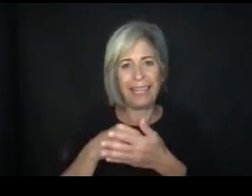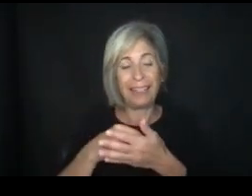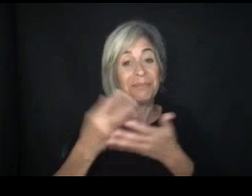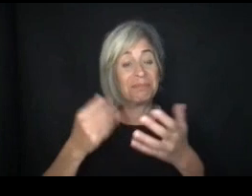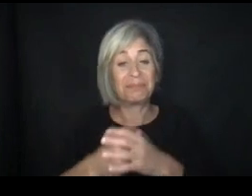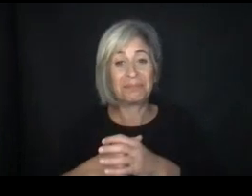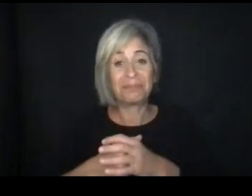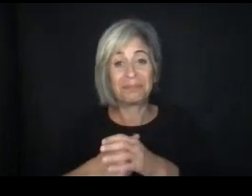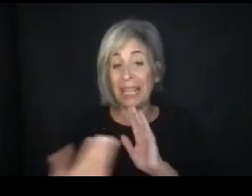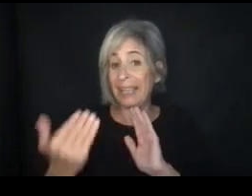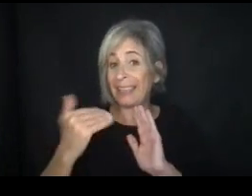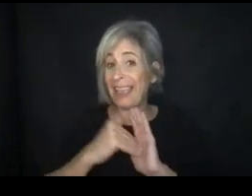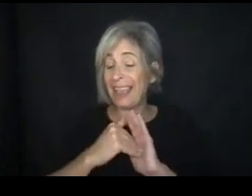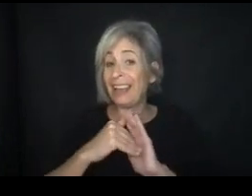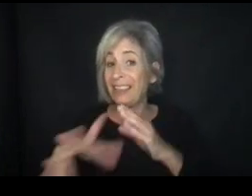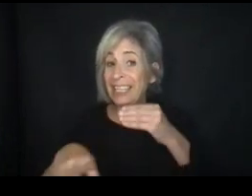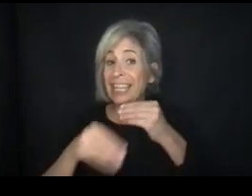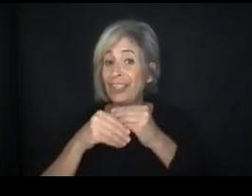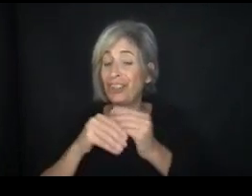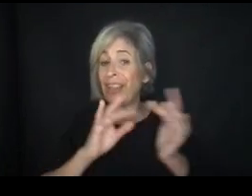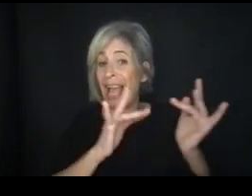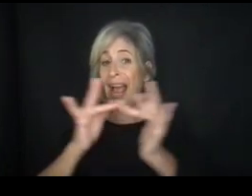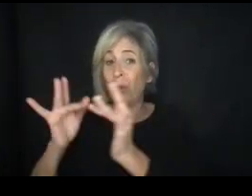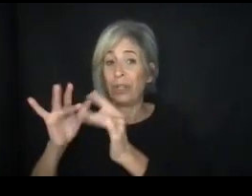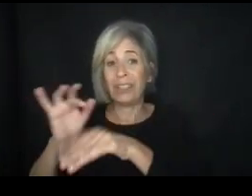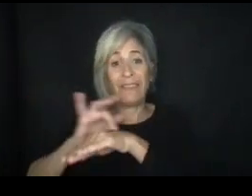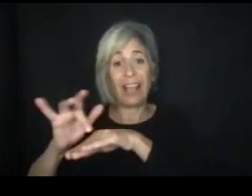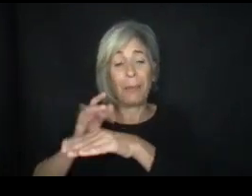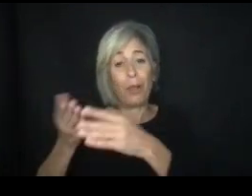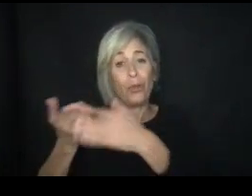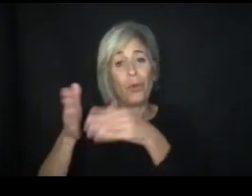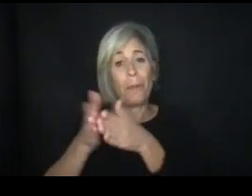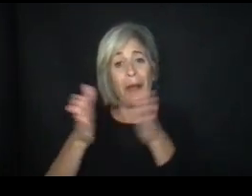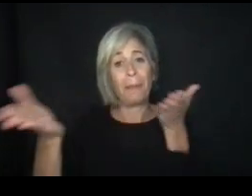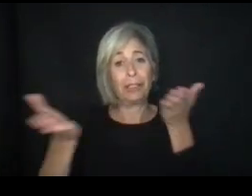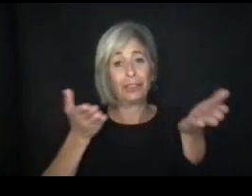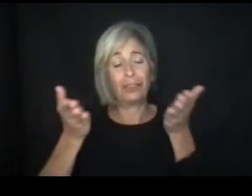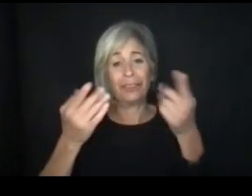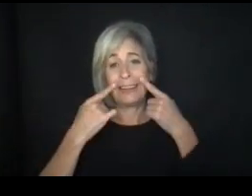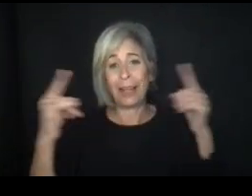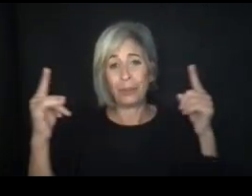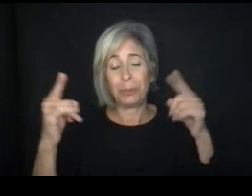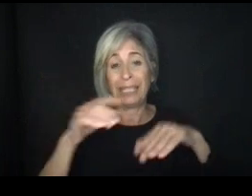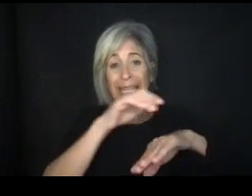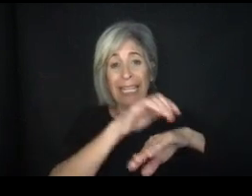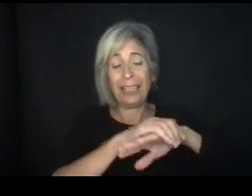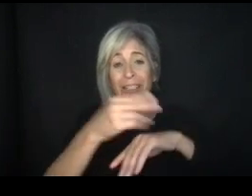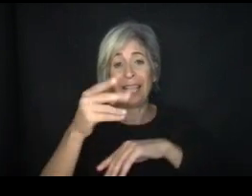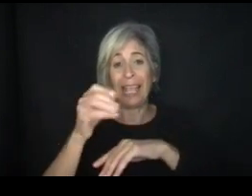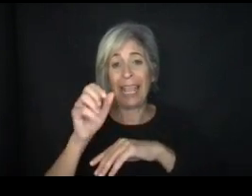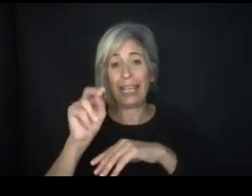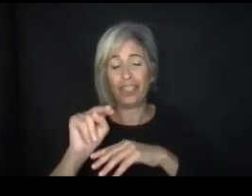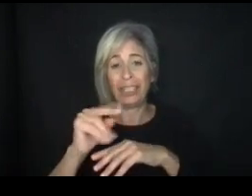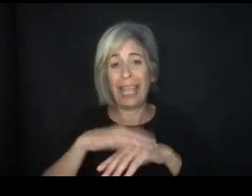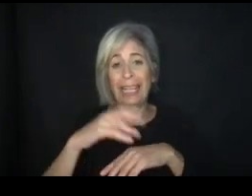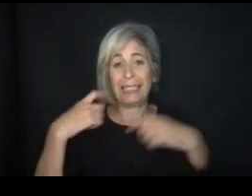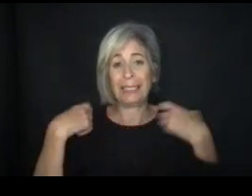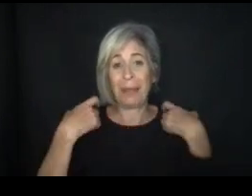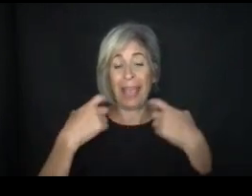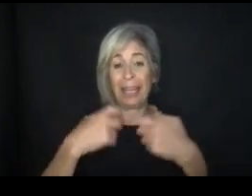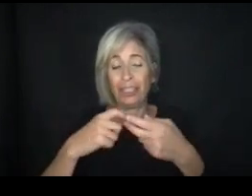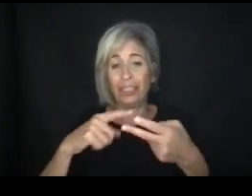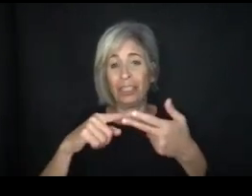And again, there is additional outreach available through public service announcements in English, Haitian, and Spanish radio,